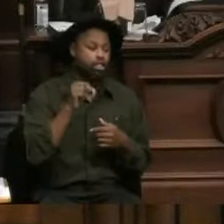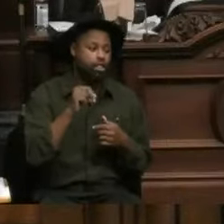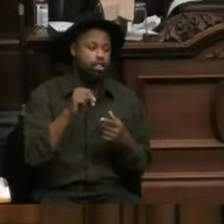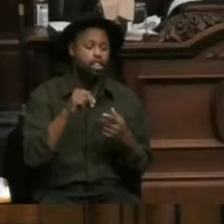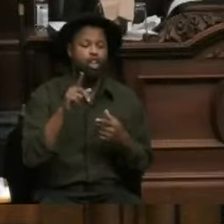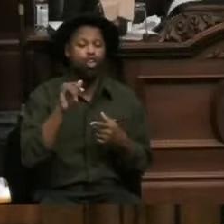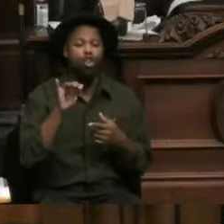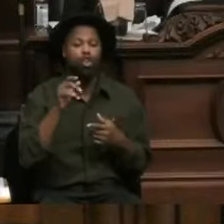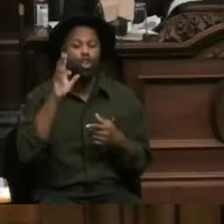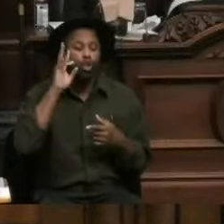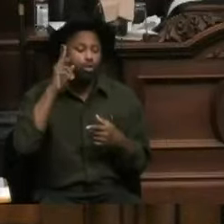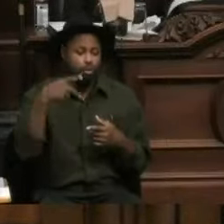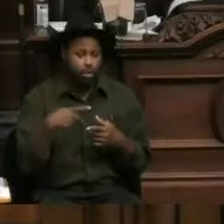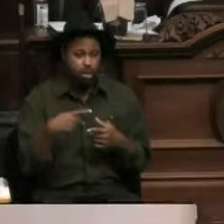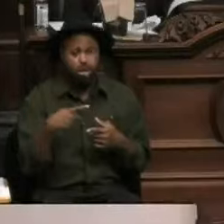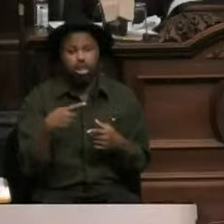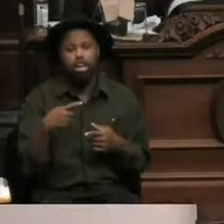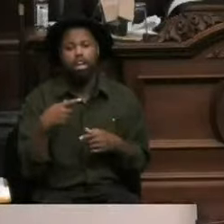Melendez, and myself, Mitch Gruber.